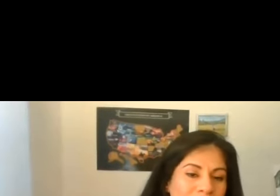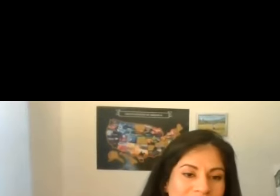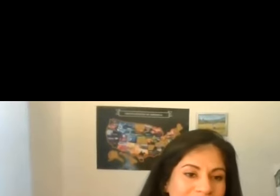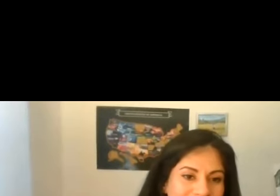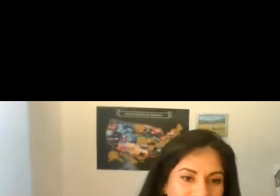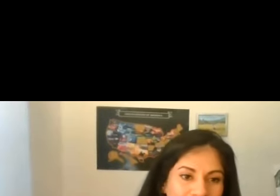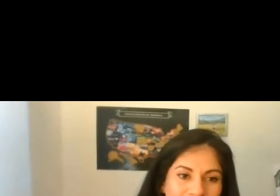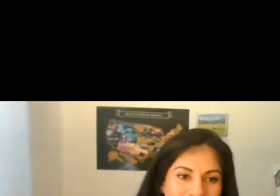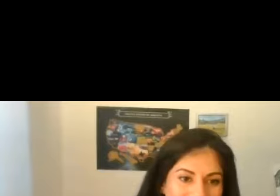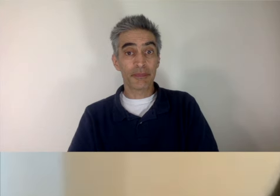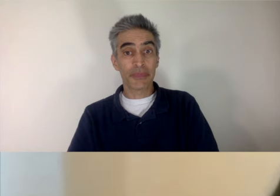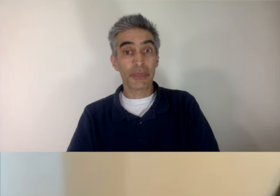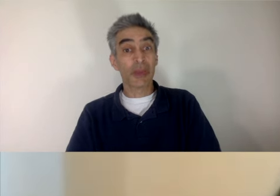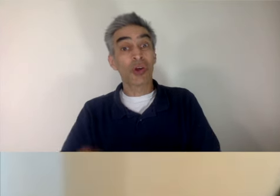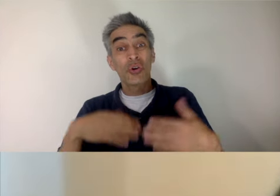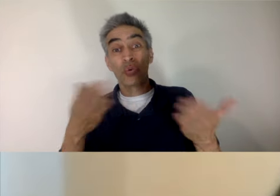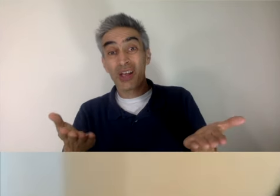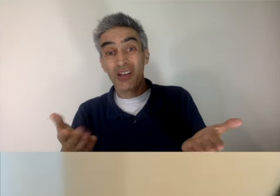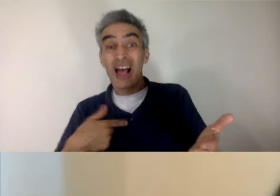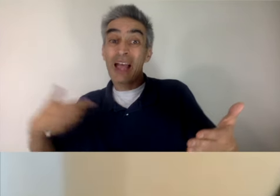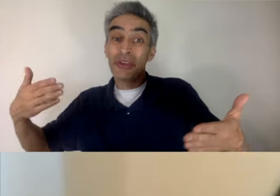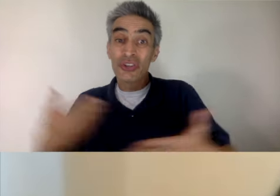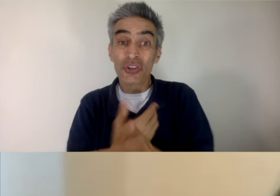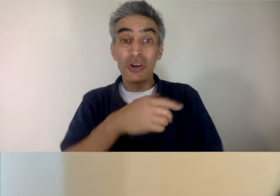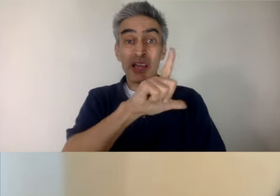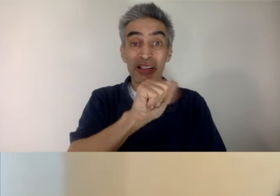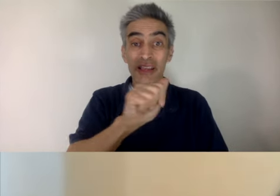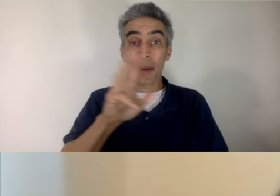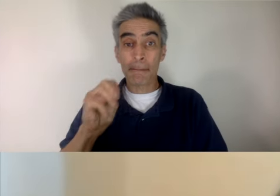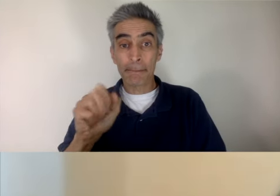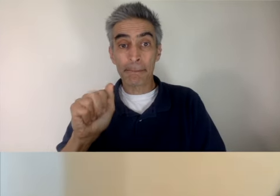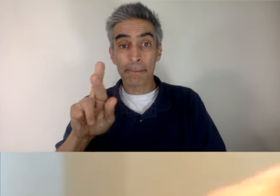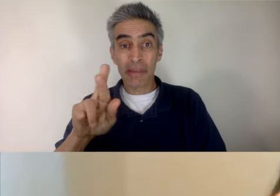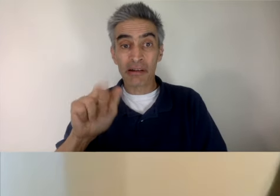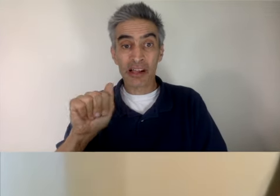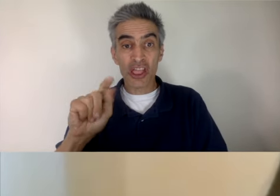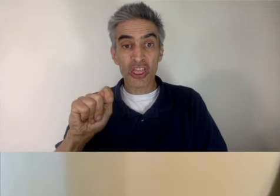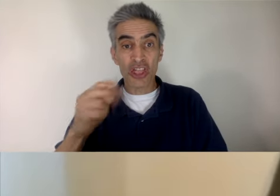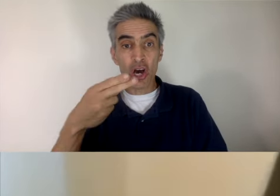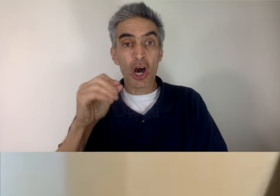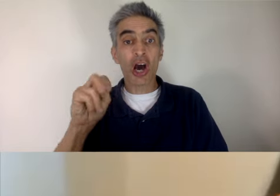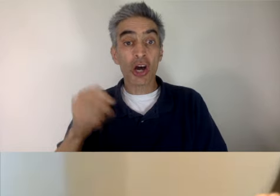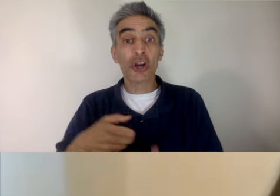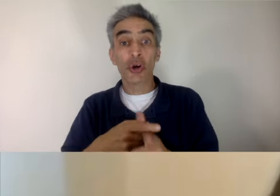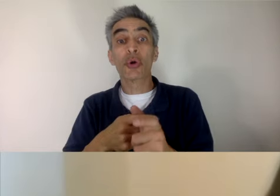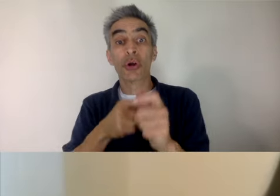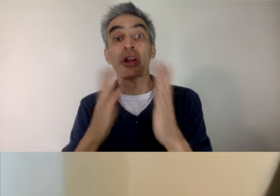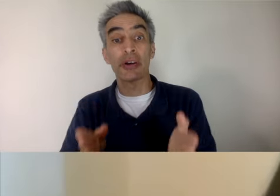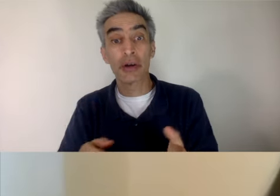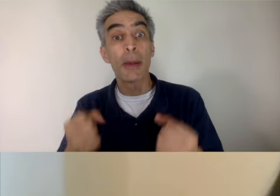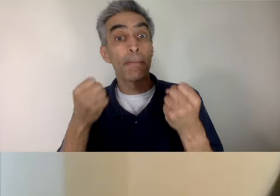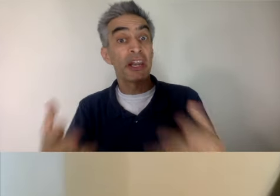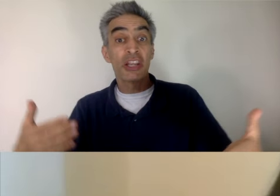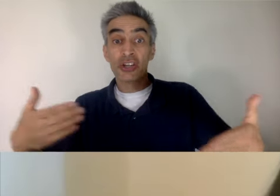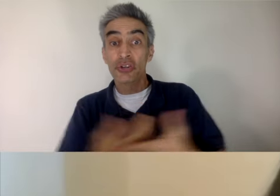for me as a new runner to the LA Marathon, probably, you know, underestimated like how much you would feel